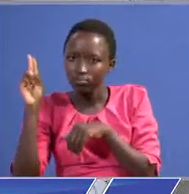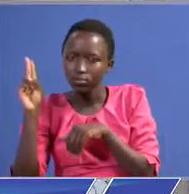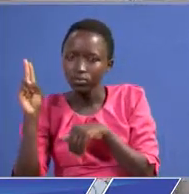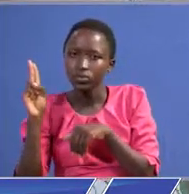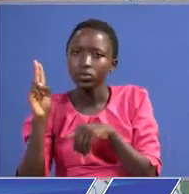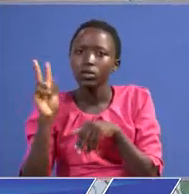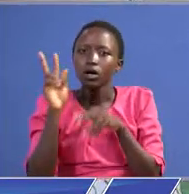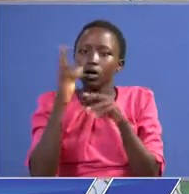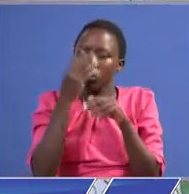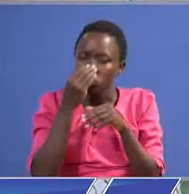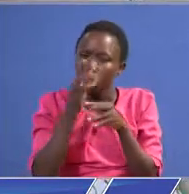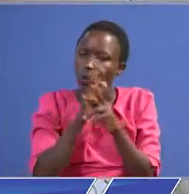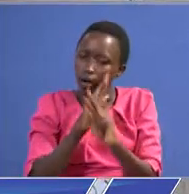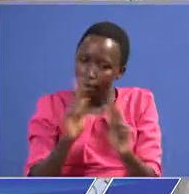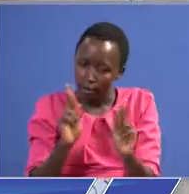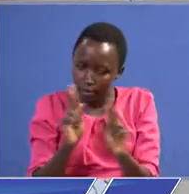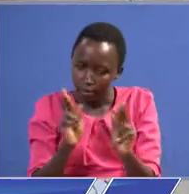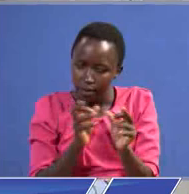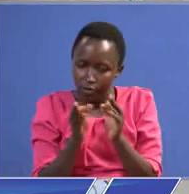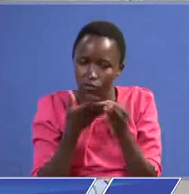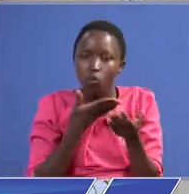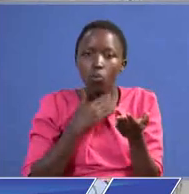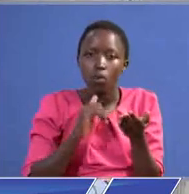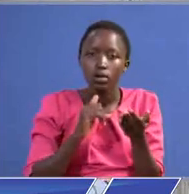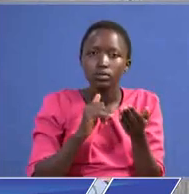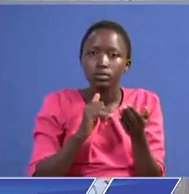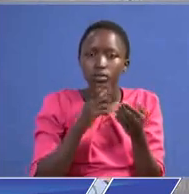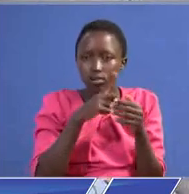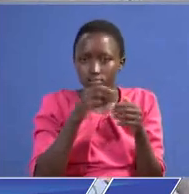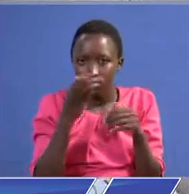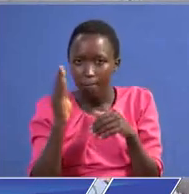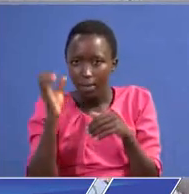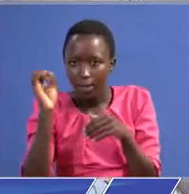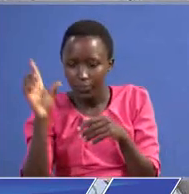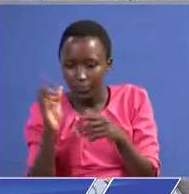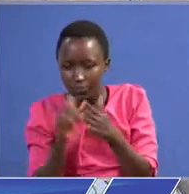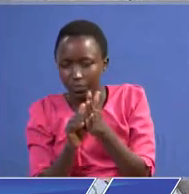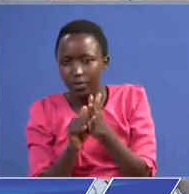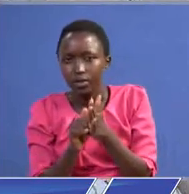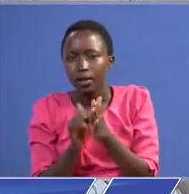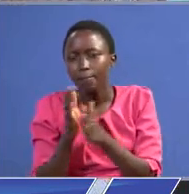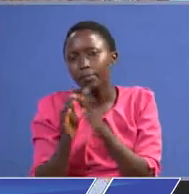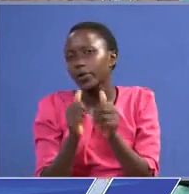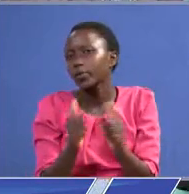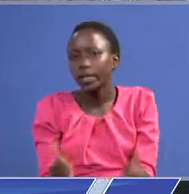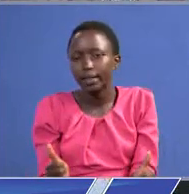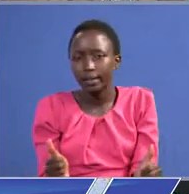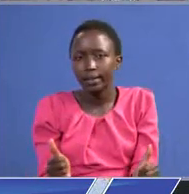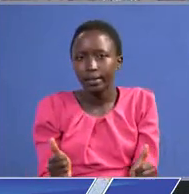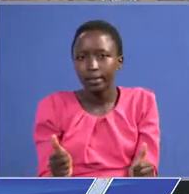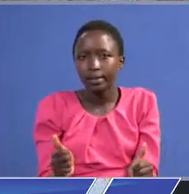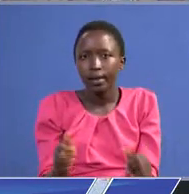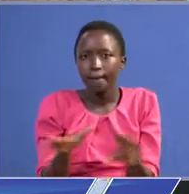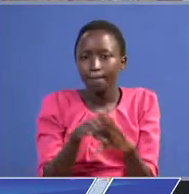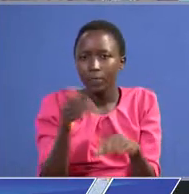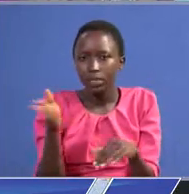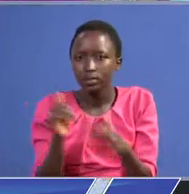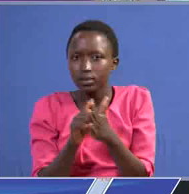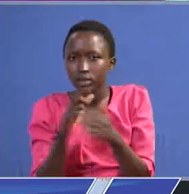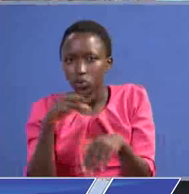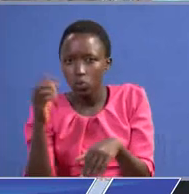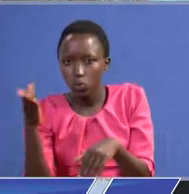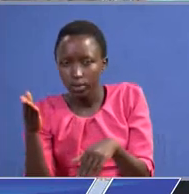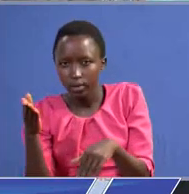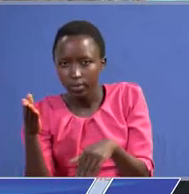liko tayari. Kama wanataka kuleta impeachment ya huyu naibu wa rais, wajipange vizuri. Na wabunge wa Jubilee ambao